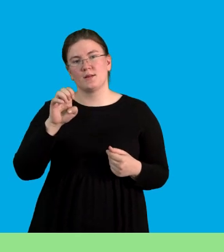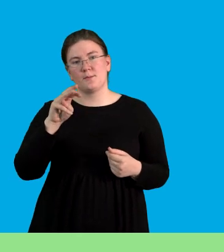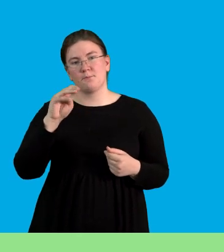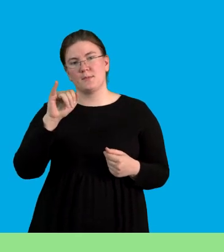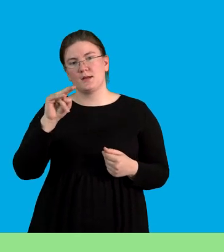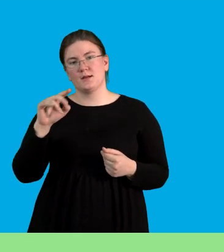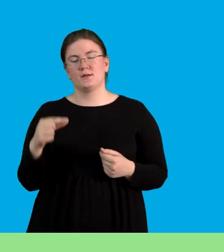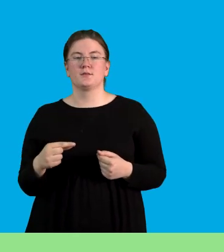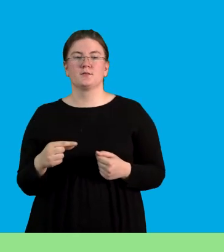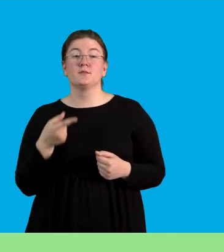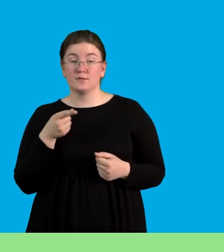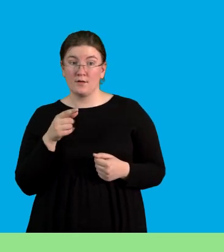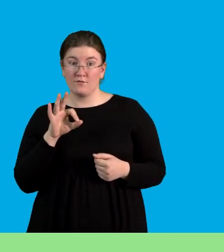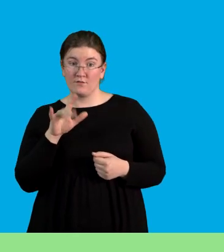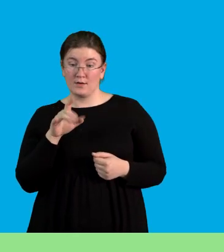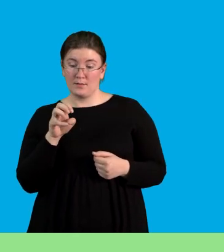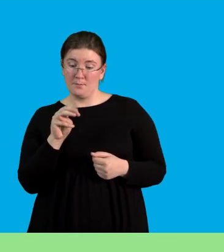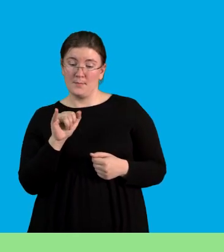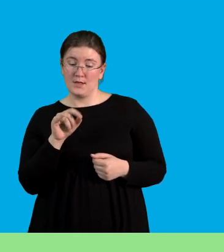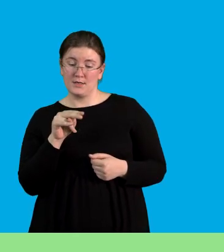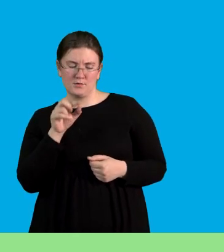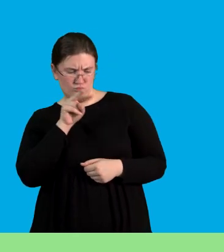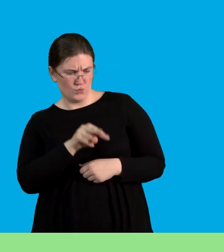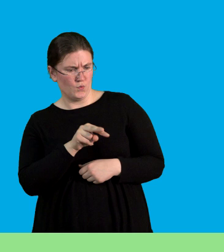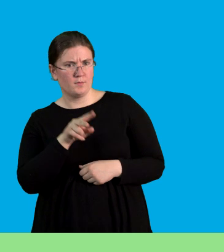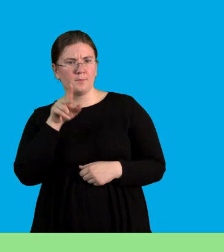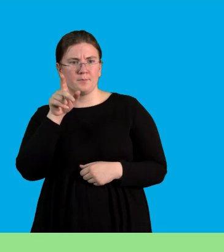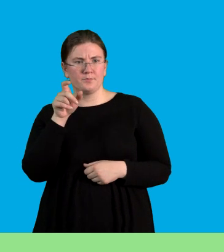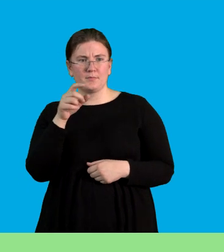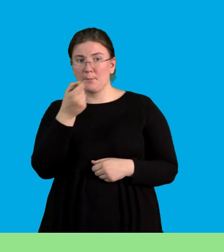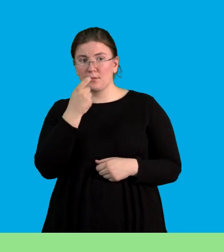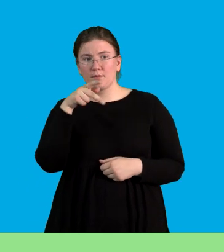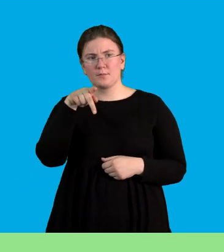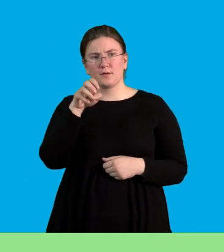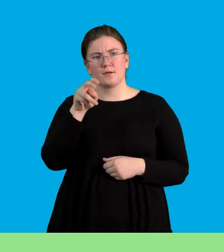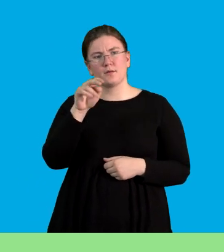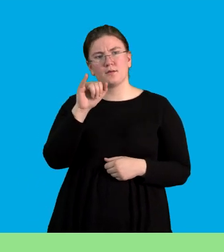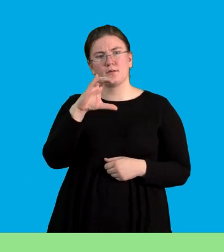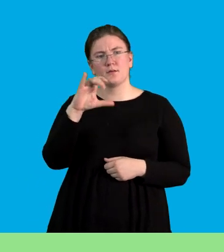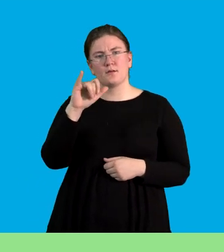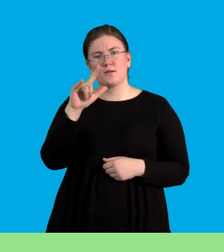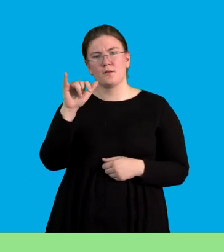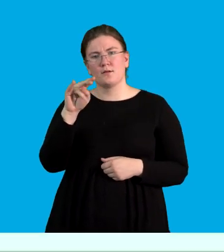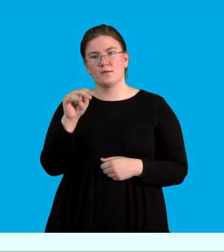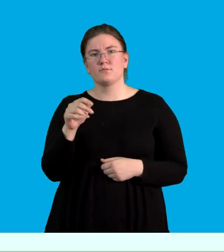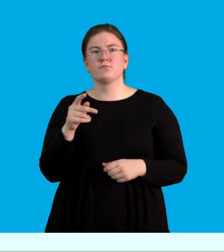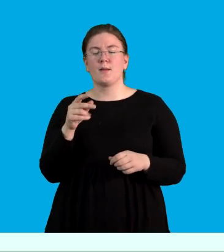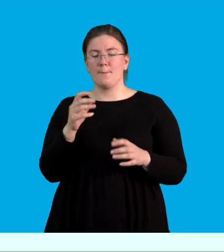Fleming, when he saw how penicillin killed bacteria that was growing.